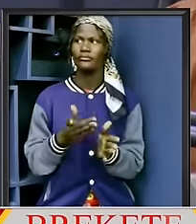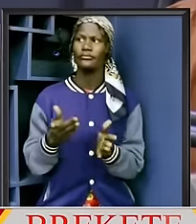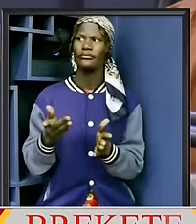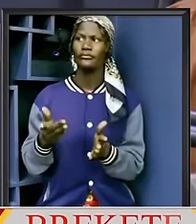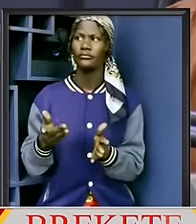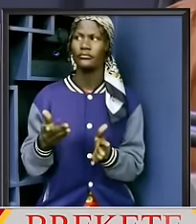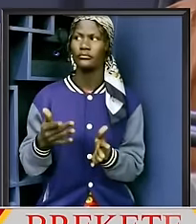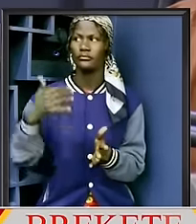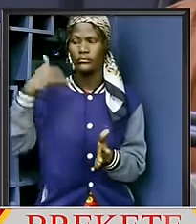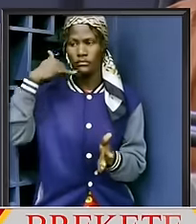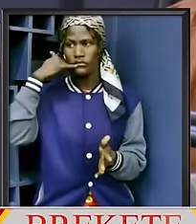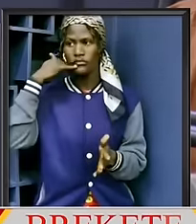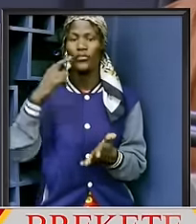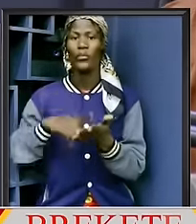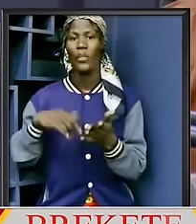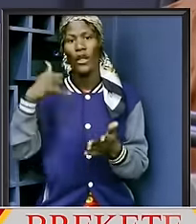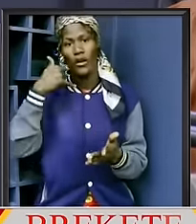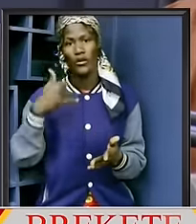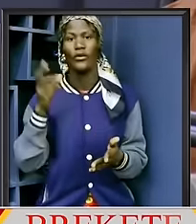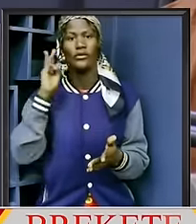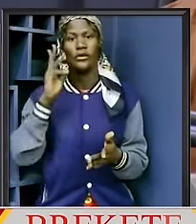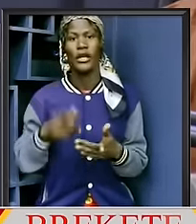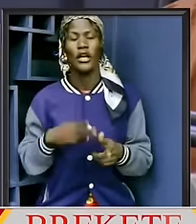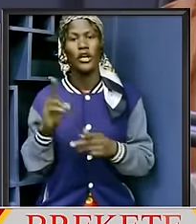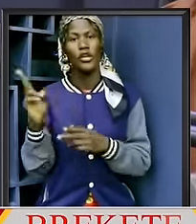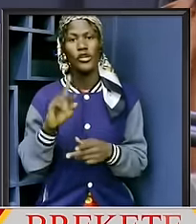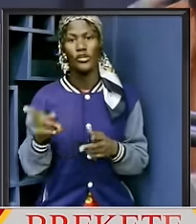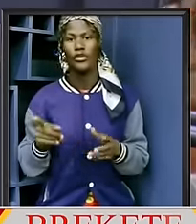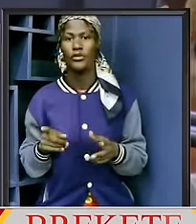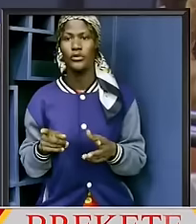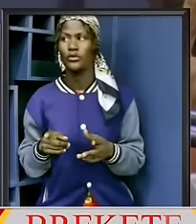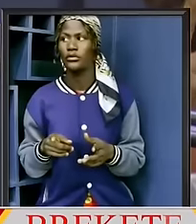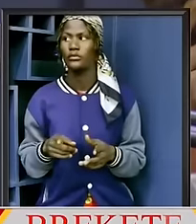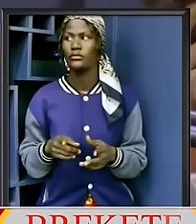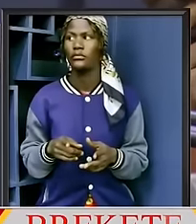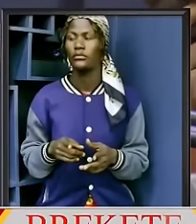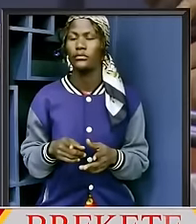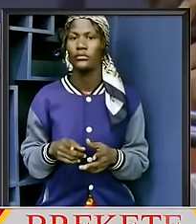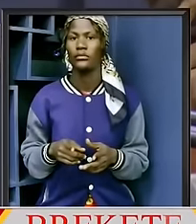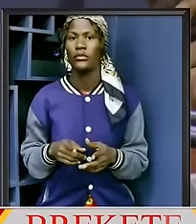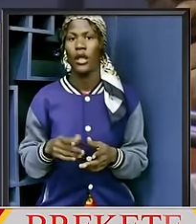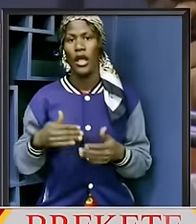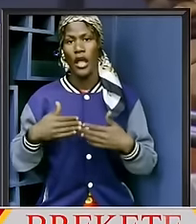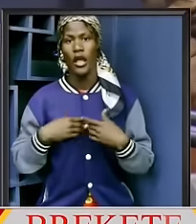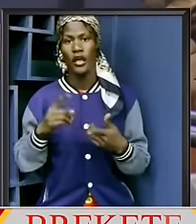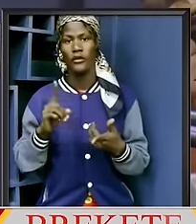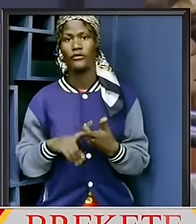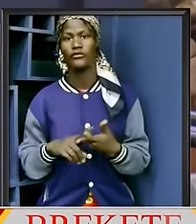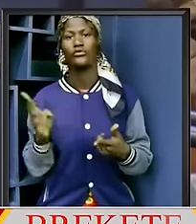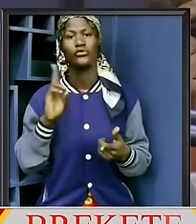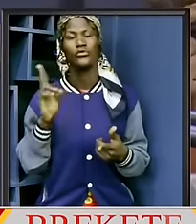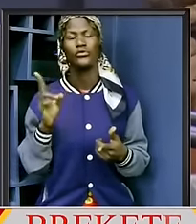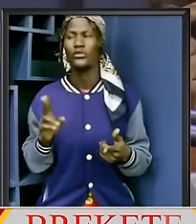When I get to Karimo, which phone will I use if I to call the customer again? So I will have to use my own money to buy card. And they promised us to